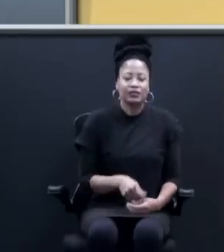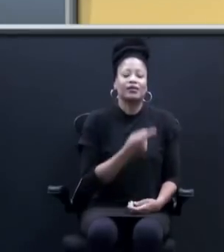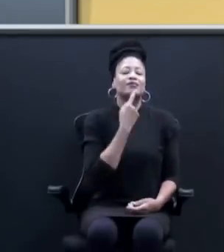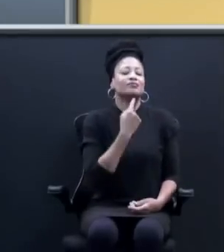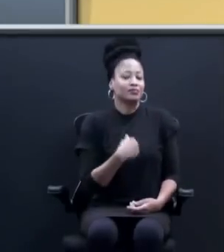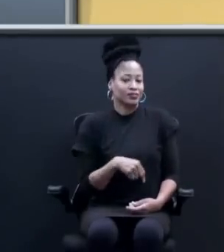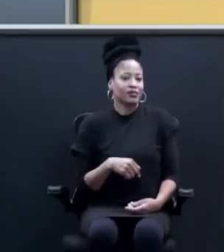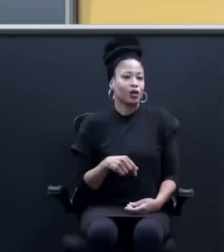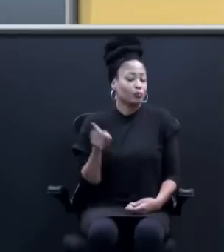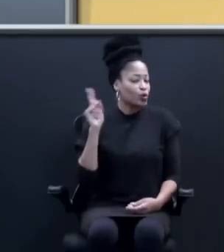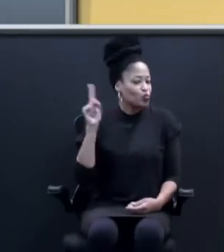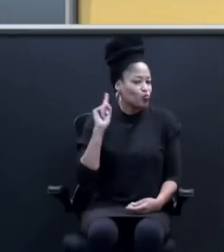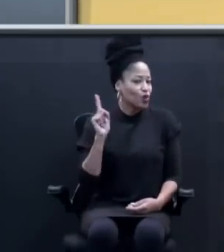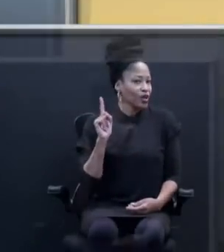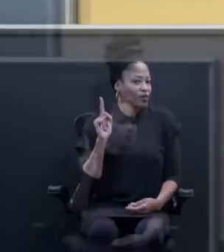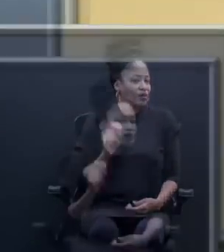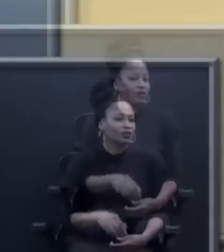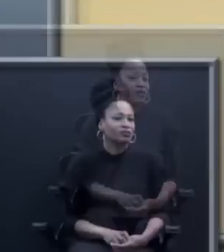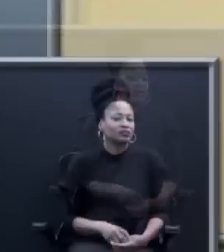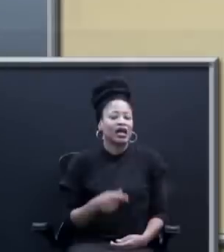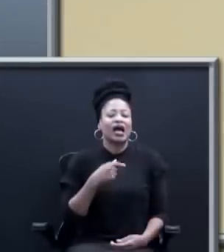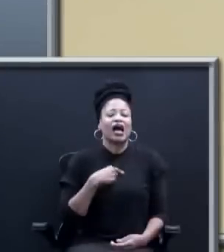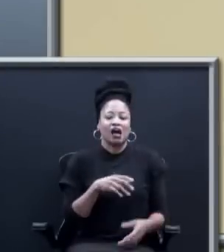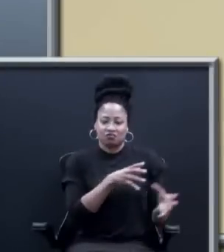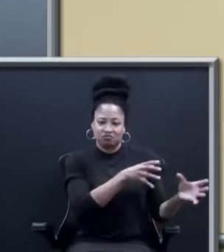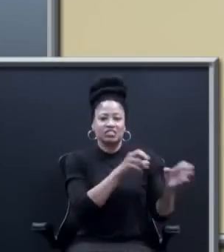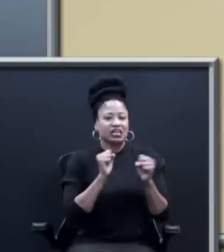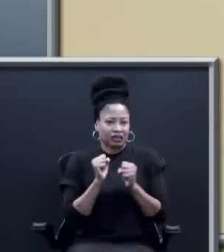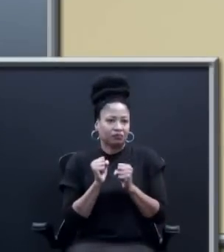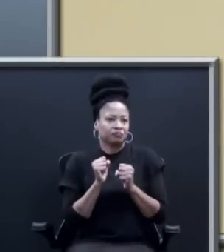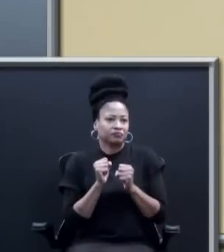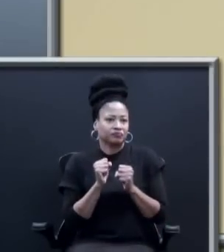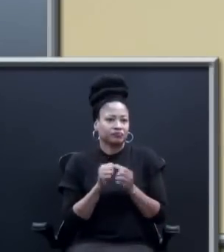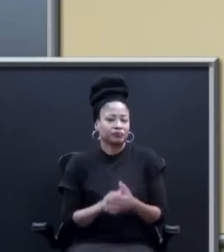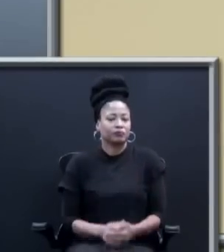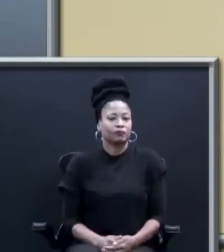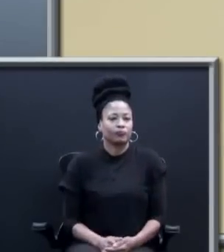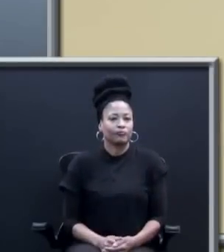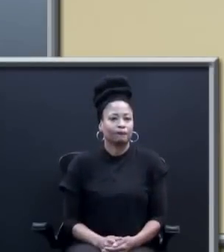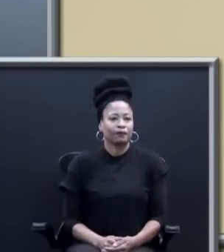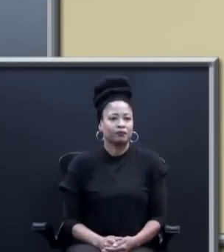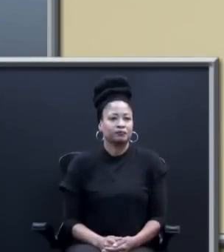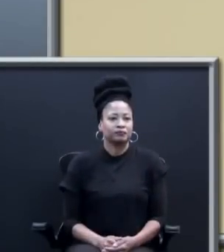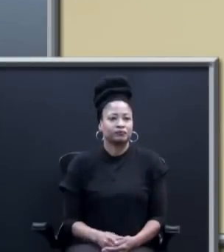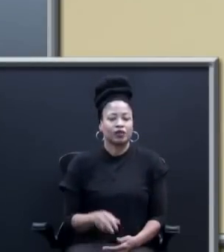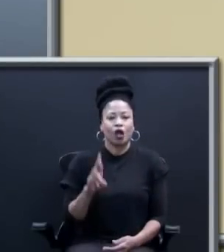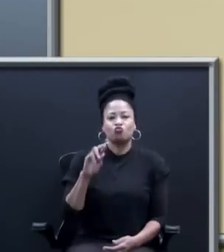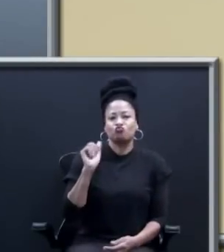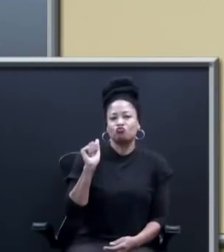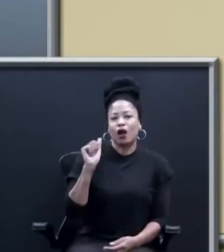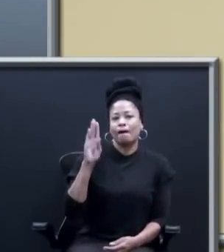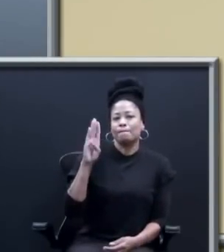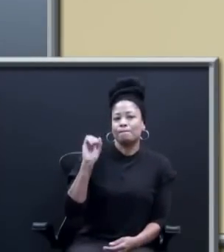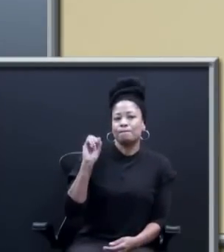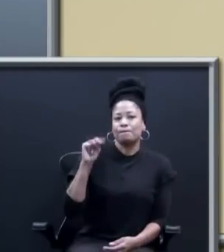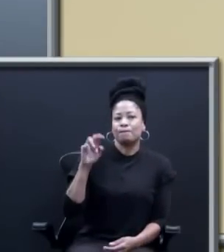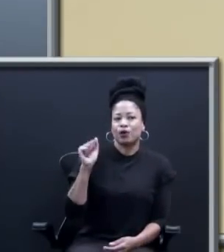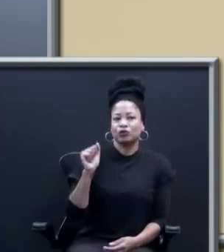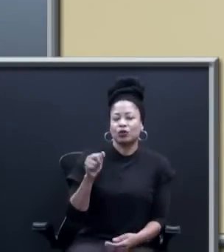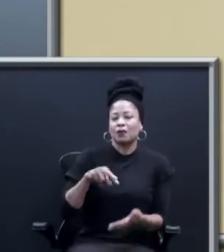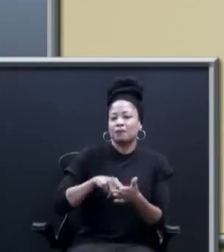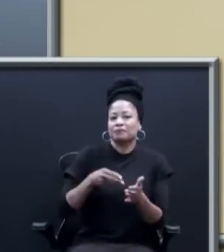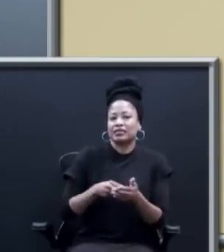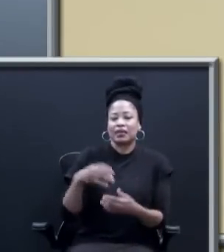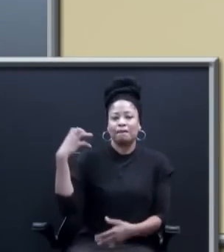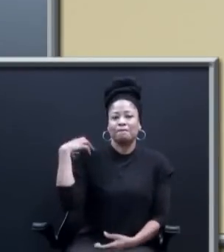read. Jesus saith unto her, Mary. She turned herself and saith unto him, Rabboni, uh-huh. Which is to say, Master.